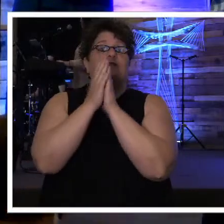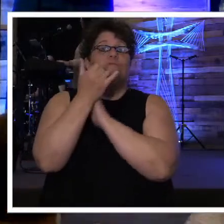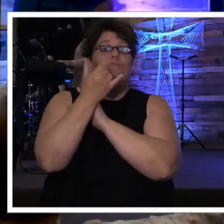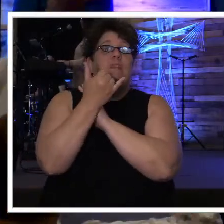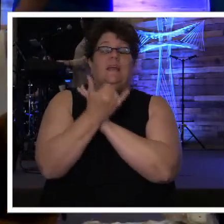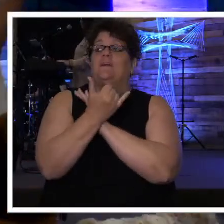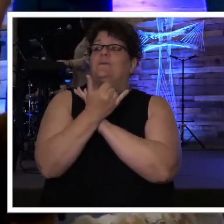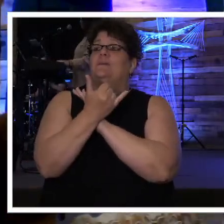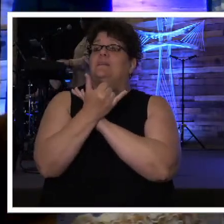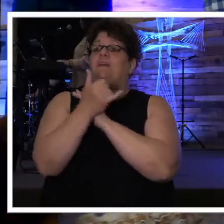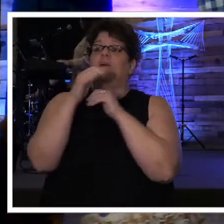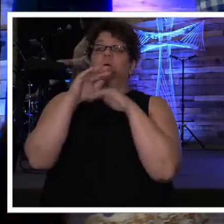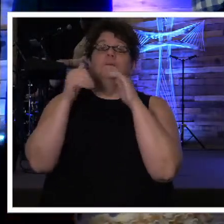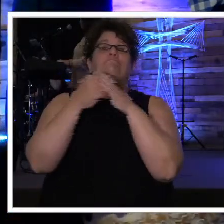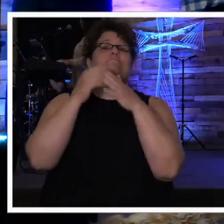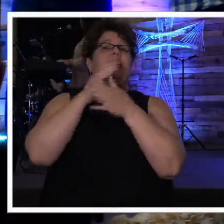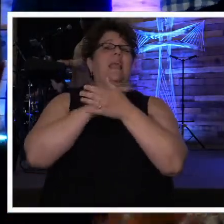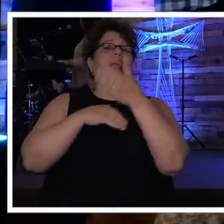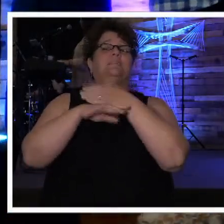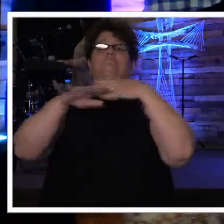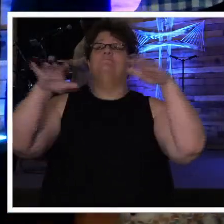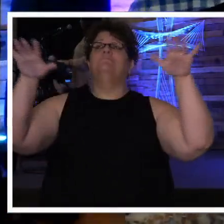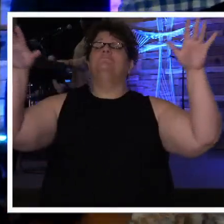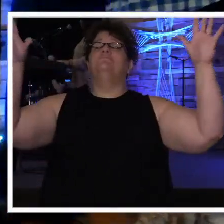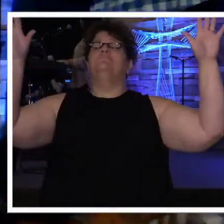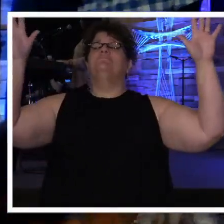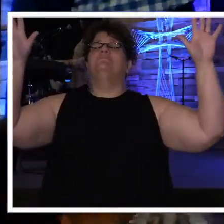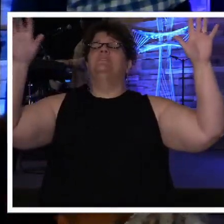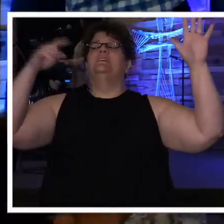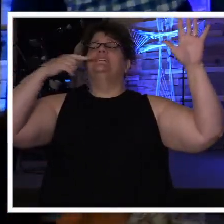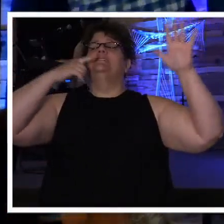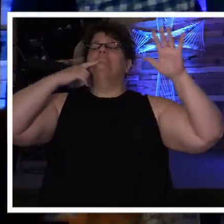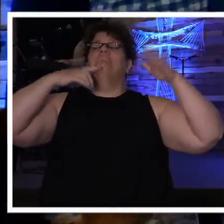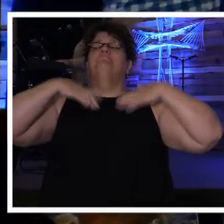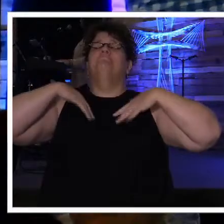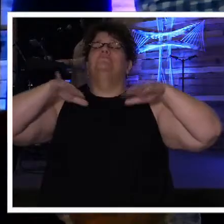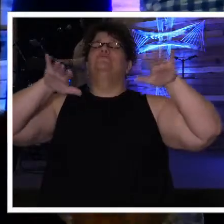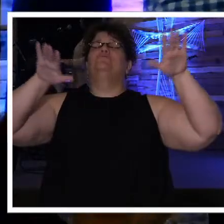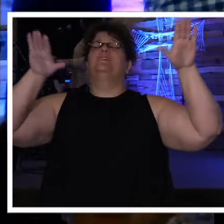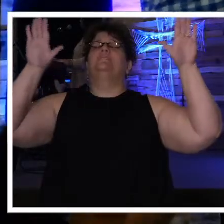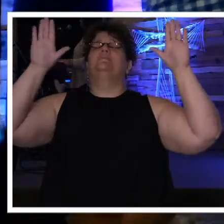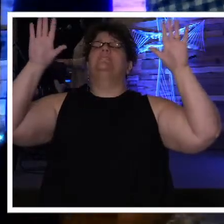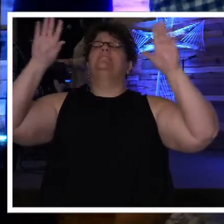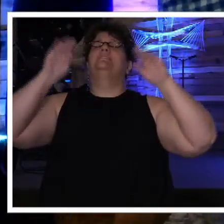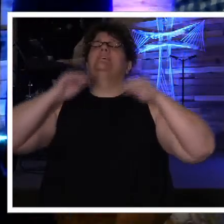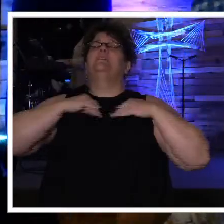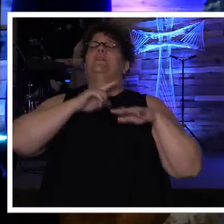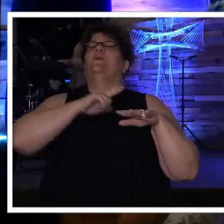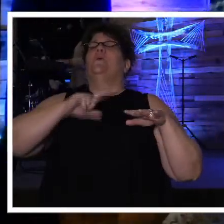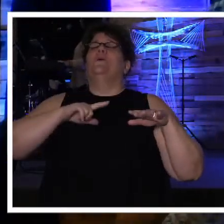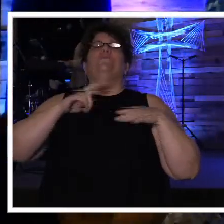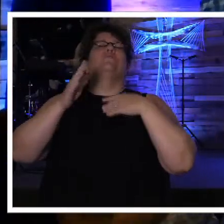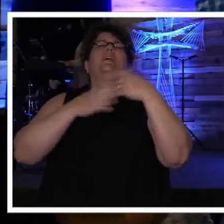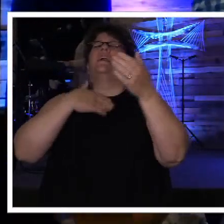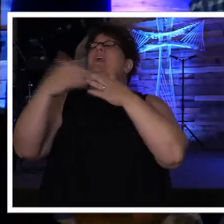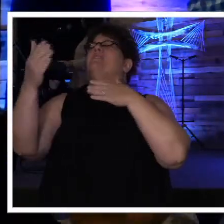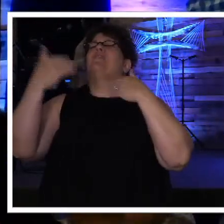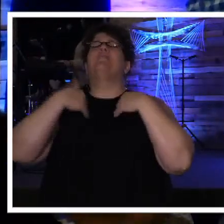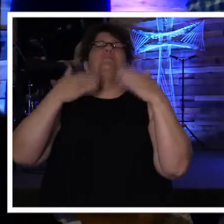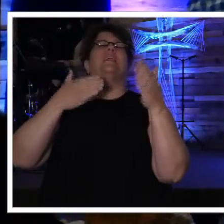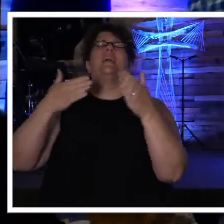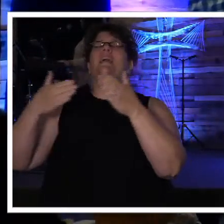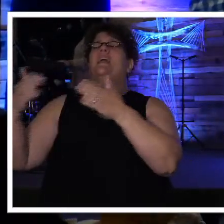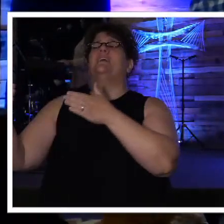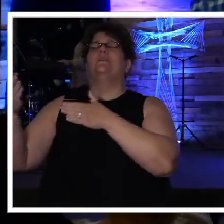now. Raising our hands being just a posture of surrender and receiving of the Lord. Lord, whatever it is that you have